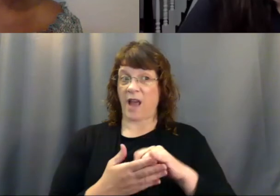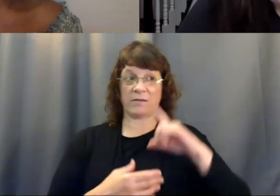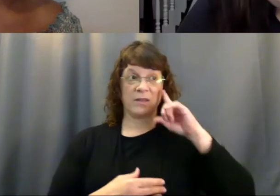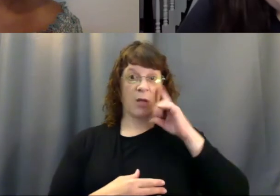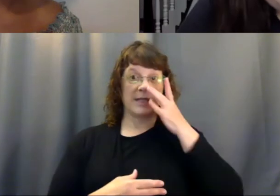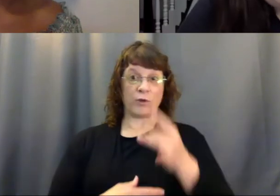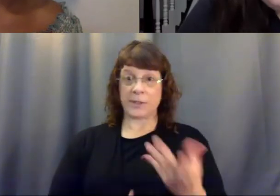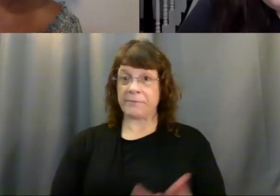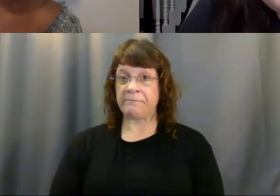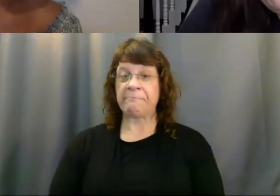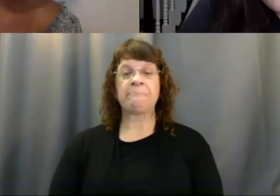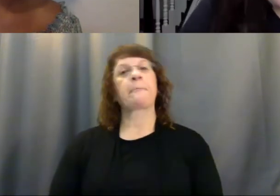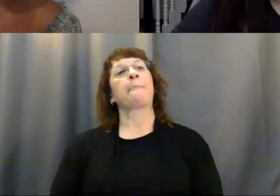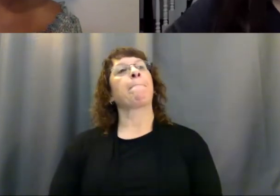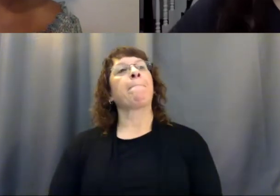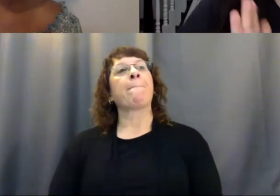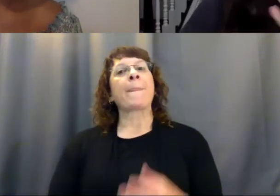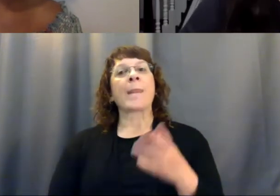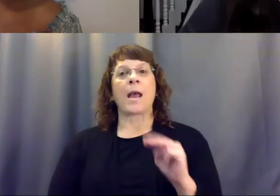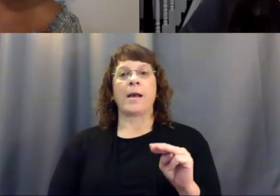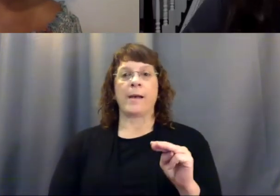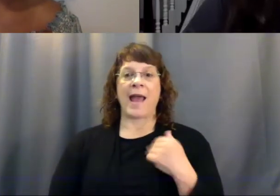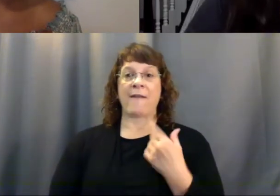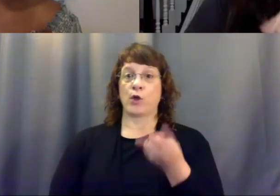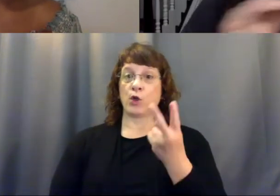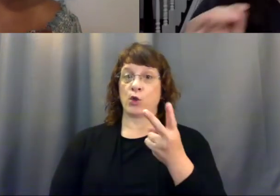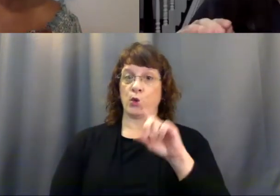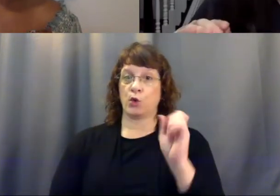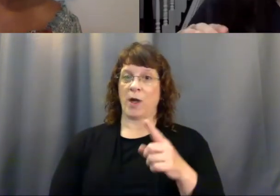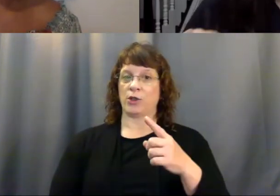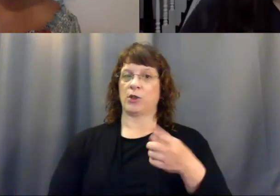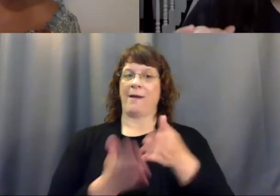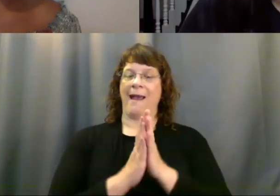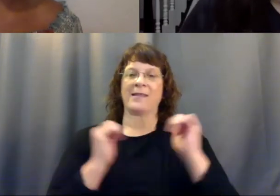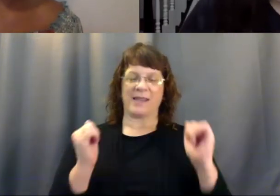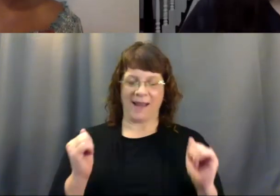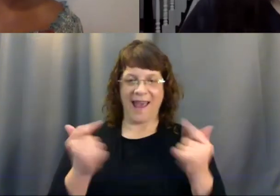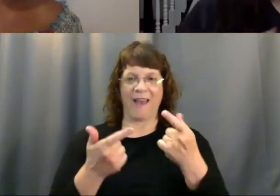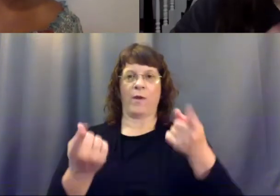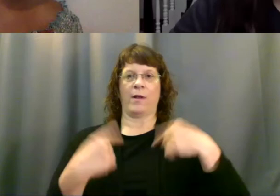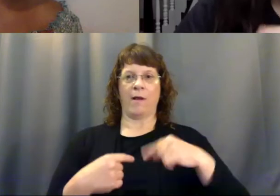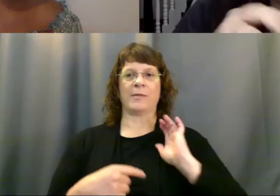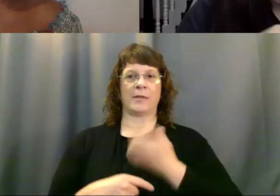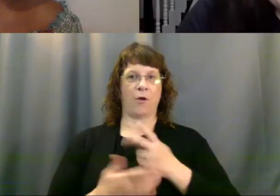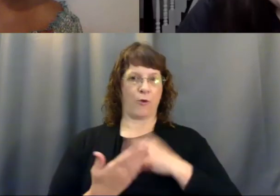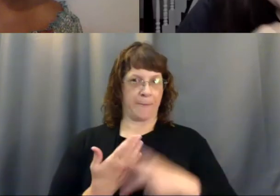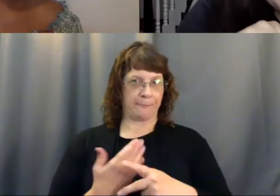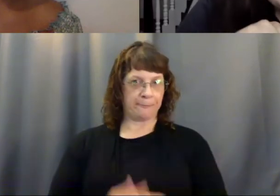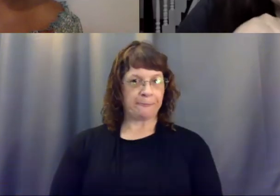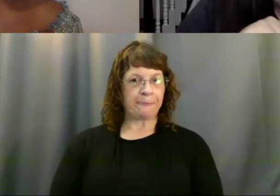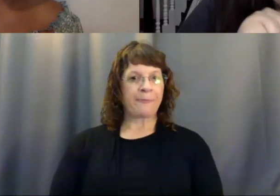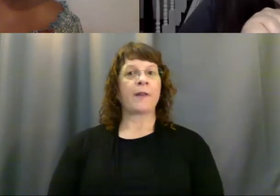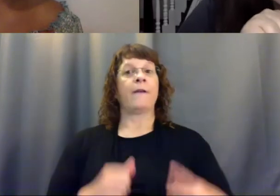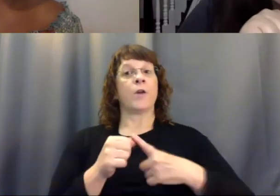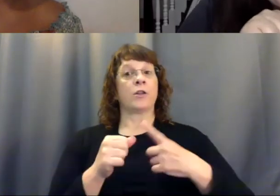interesting to you. We've got two questions that we ask everybody that comes on Skype a Scientist Live. The first